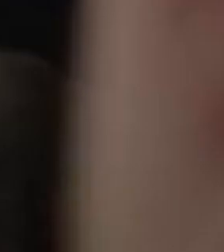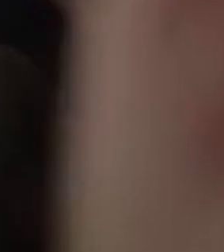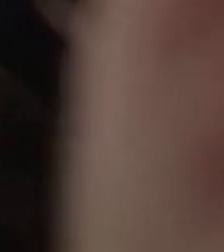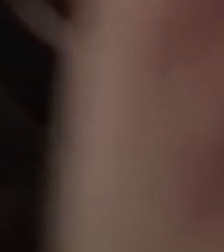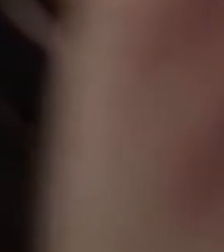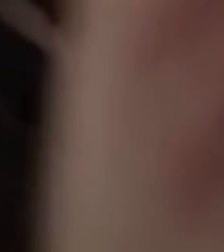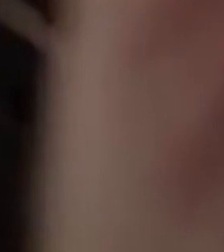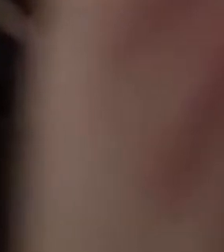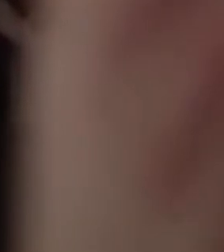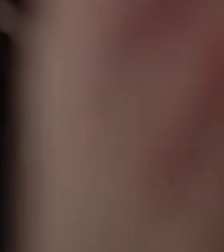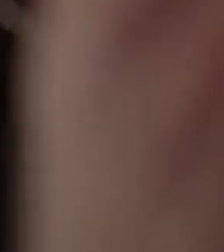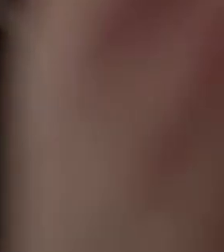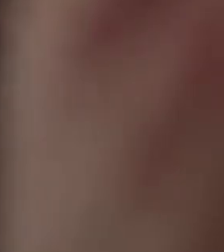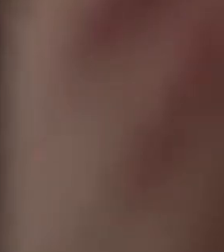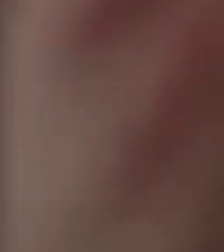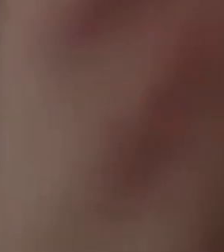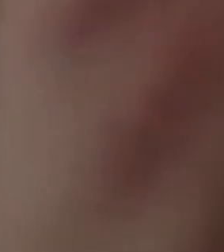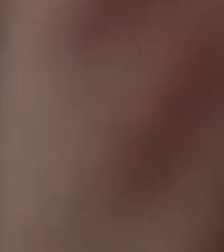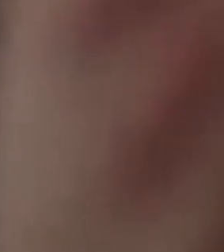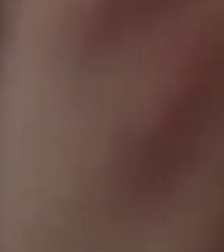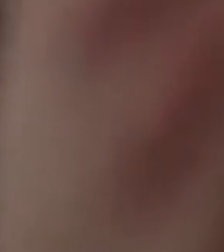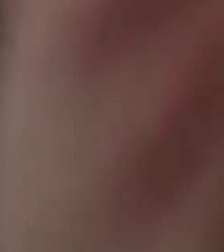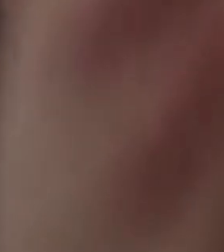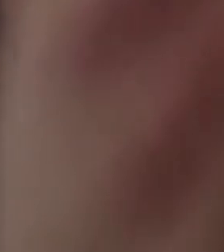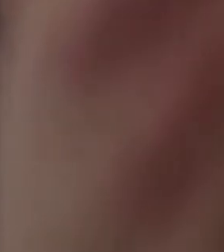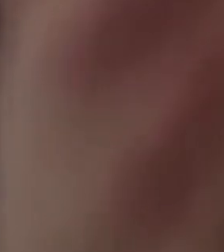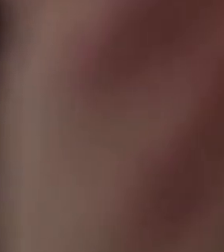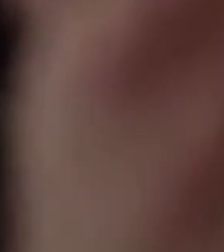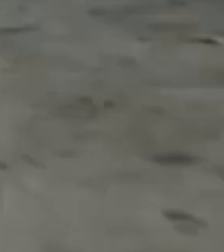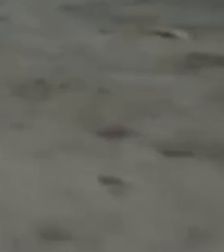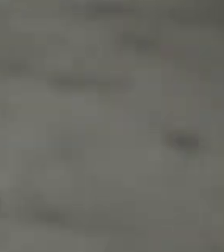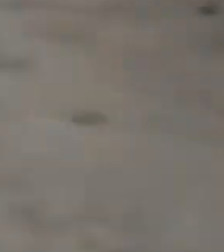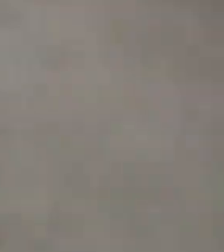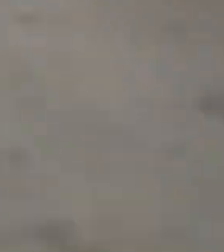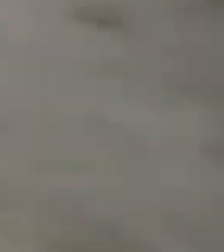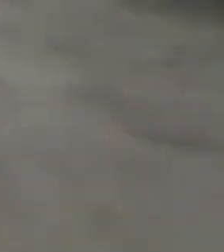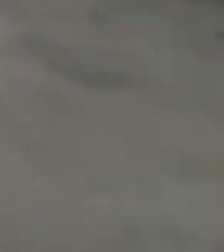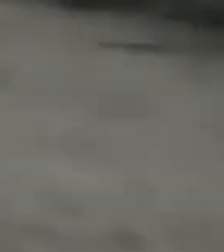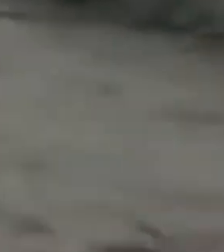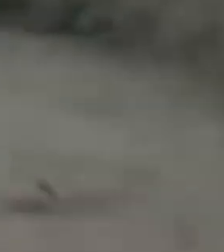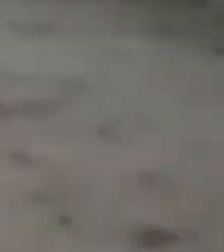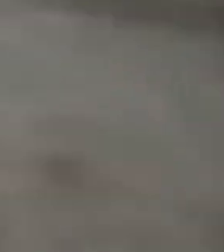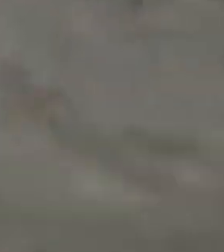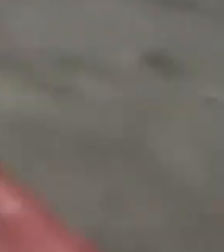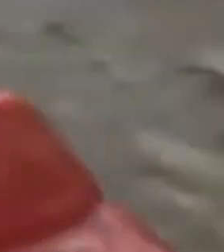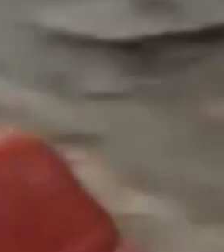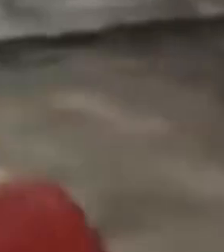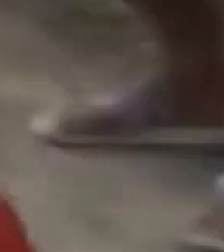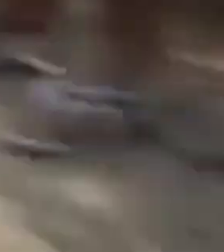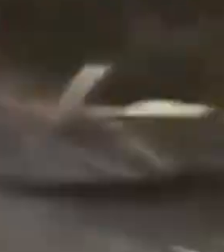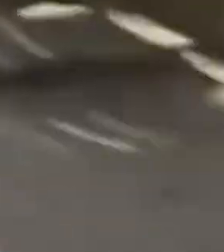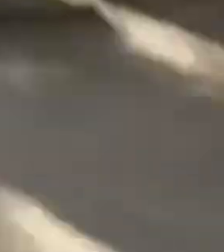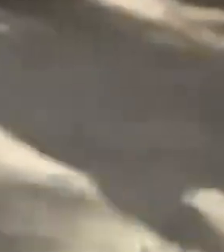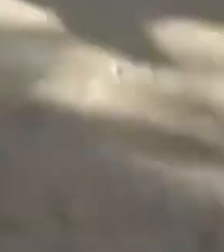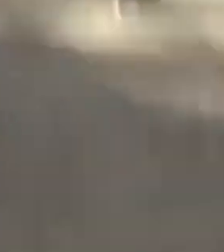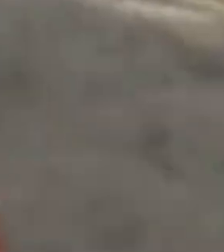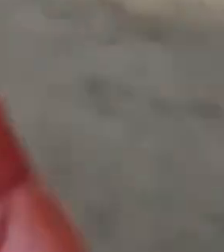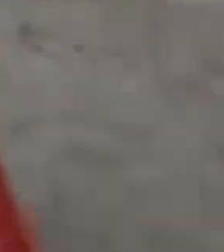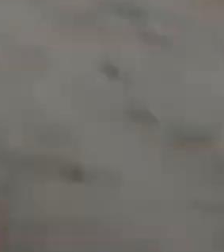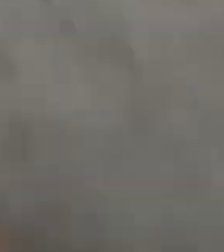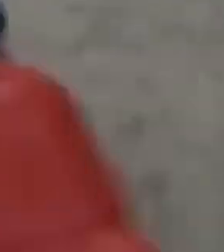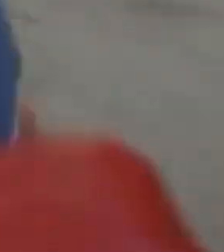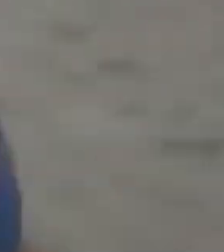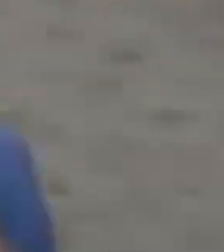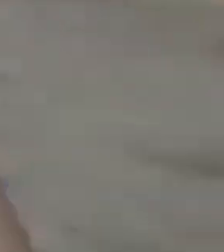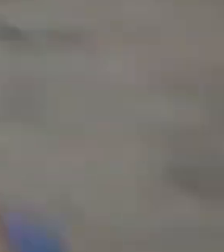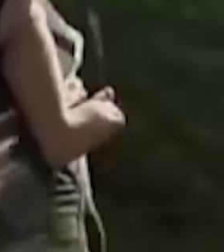the universe. It doesn't come ready-made, it comes ready to learn. Babies, infants do not learn from video, they don't